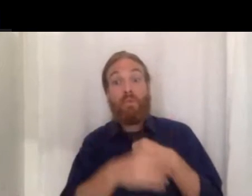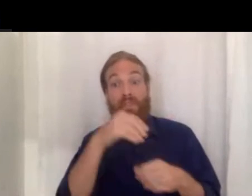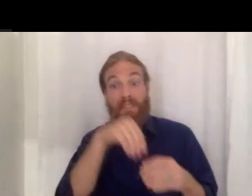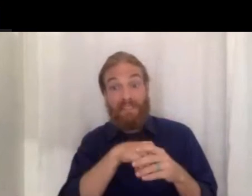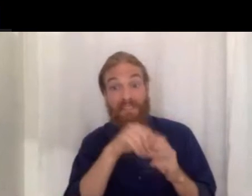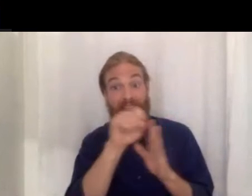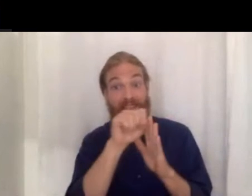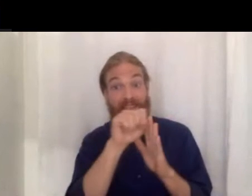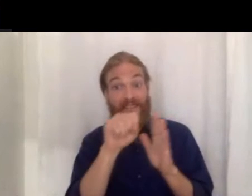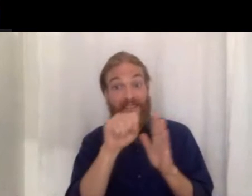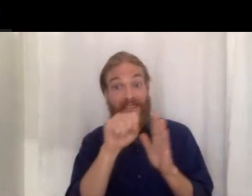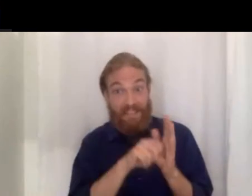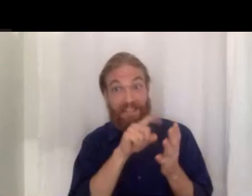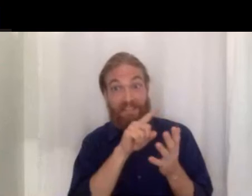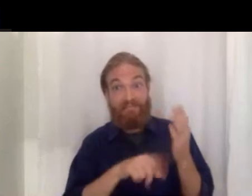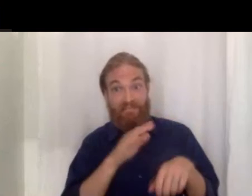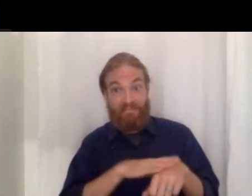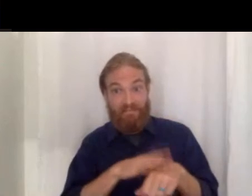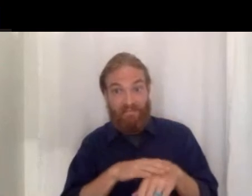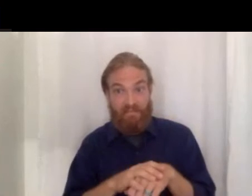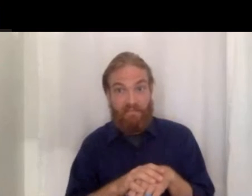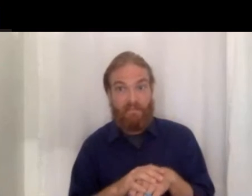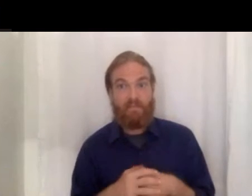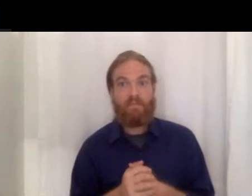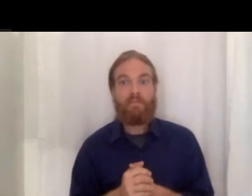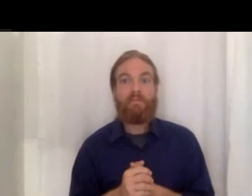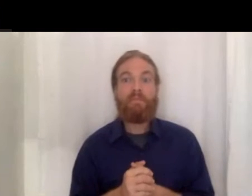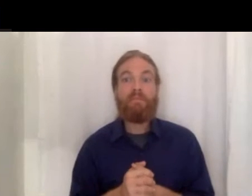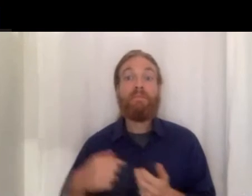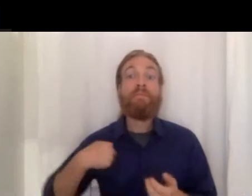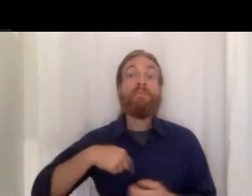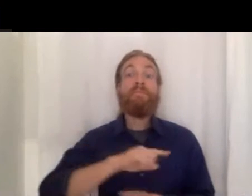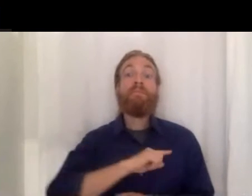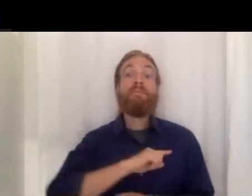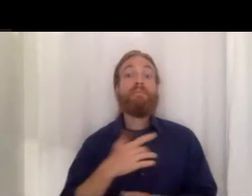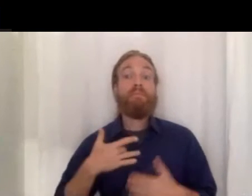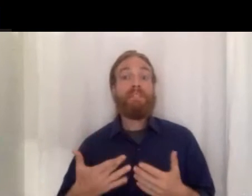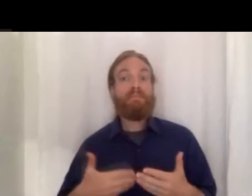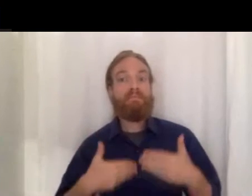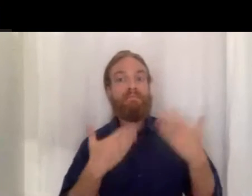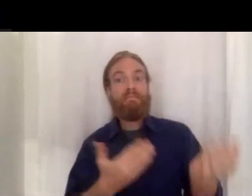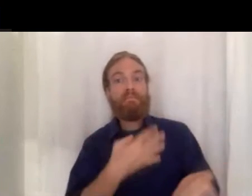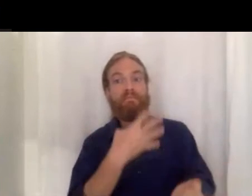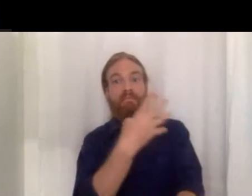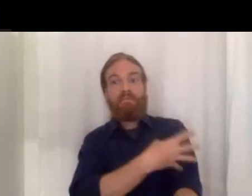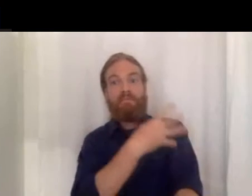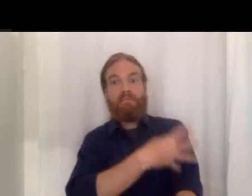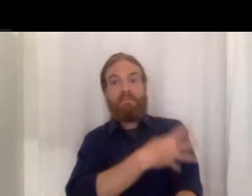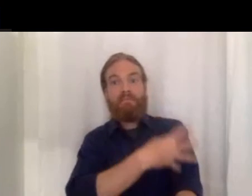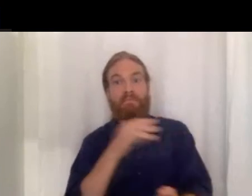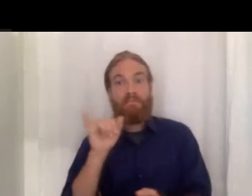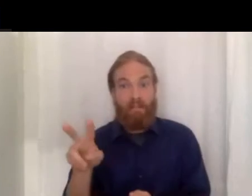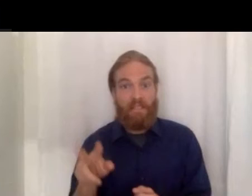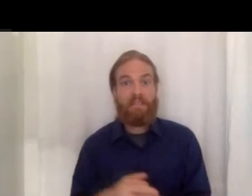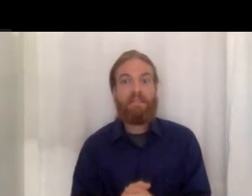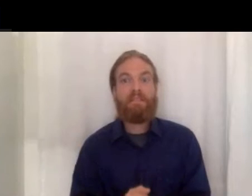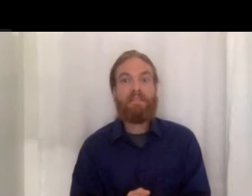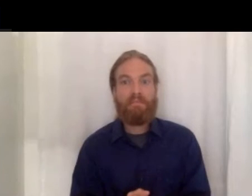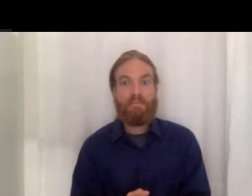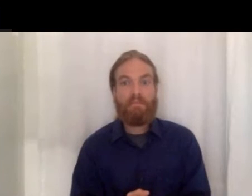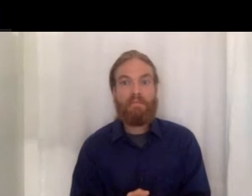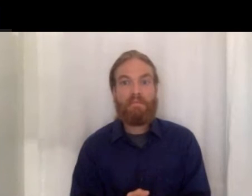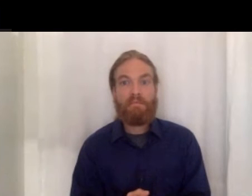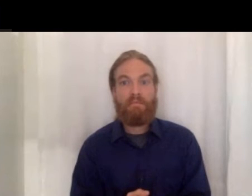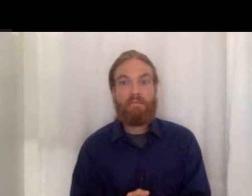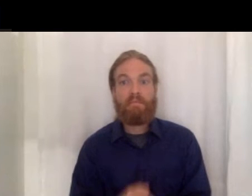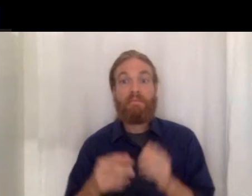typically recommended that it be used intravenously, so it is a infusion. However,